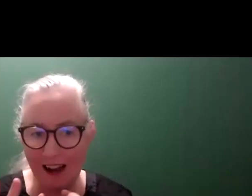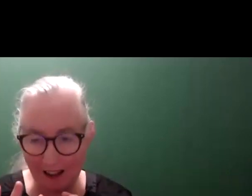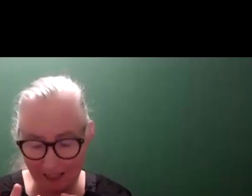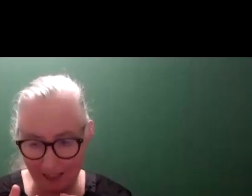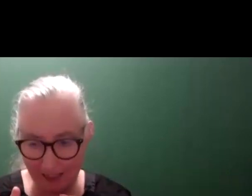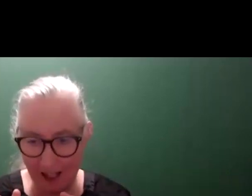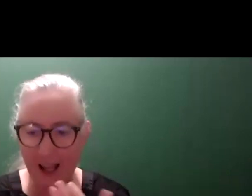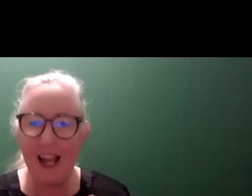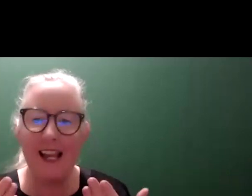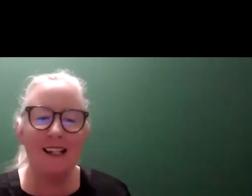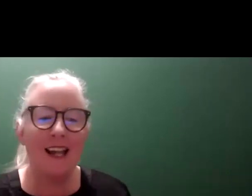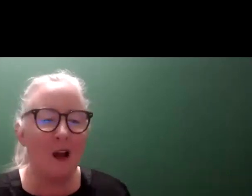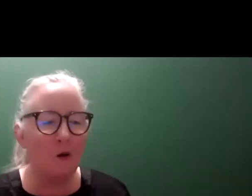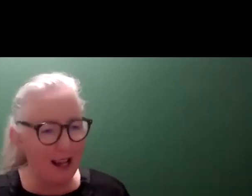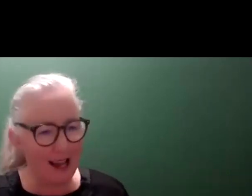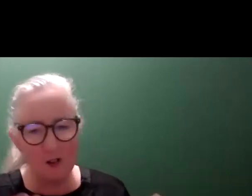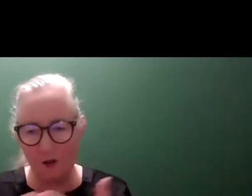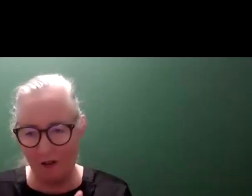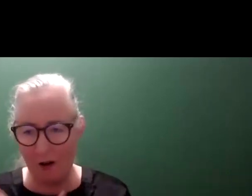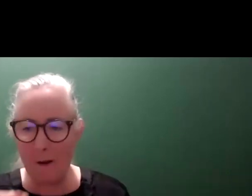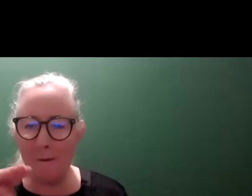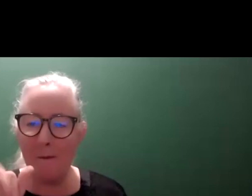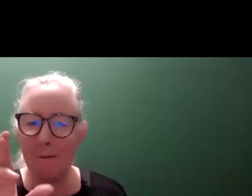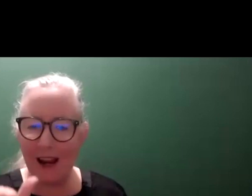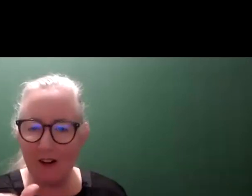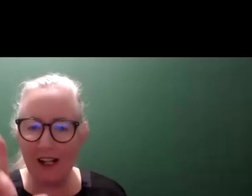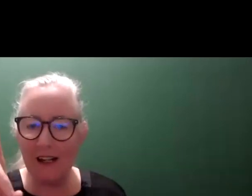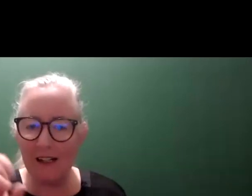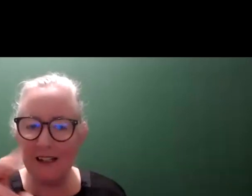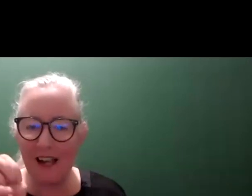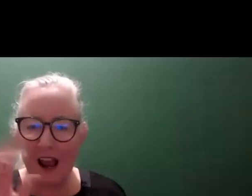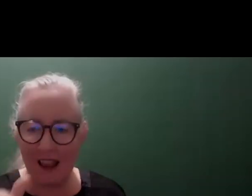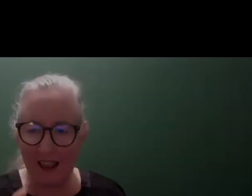now I'll hand you over to Mary Donnelly. Thank you.